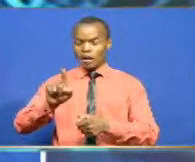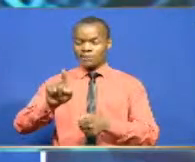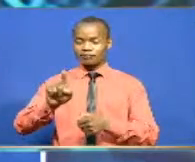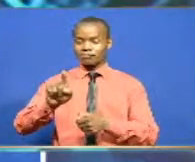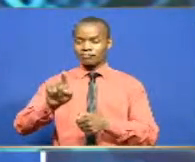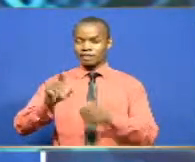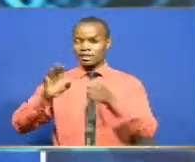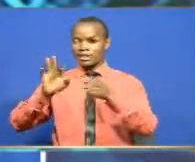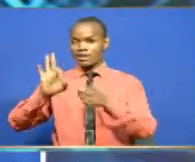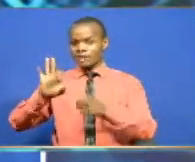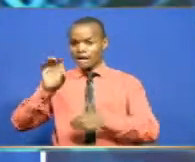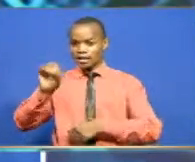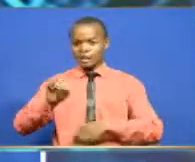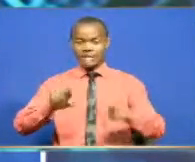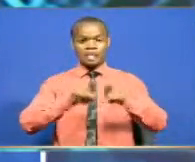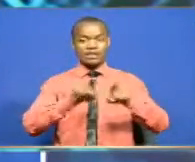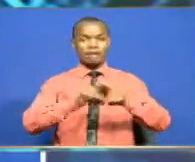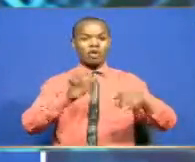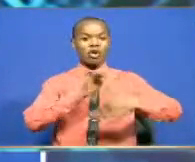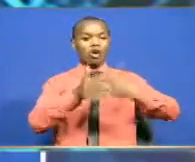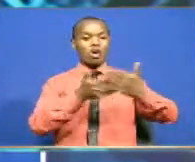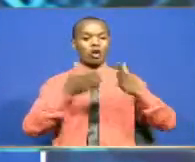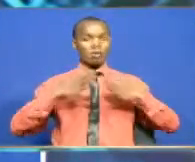country's caseload stands at